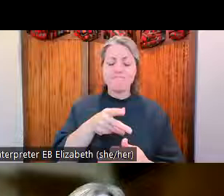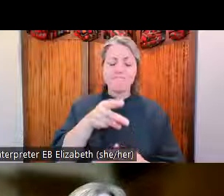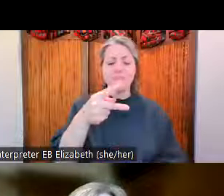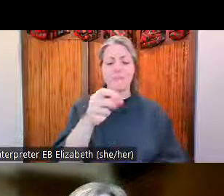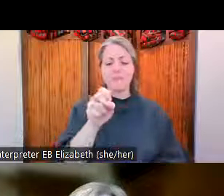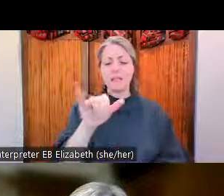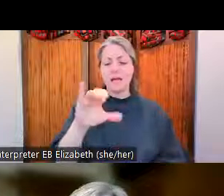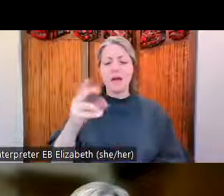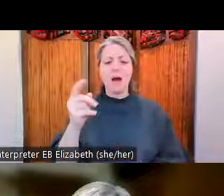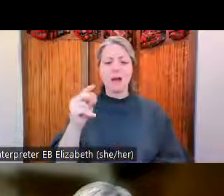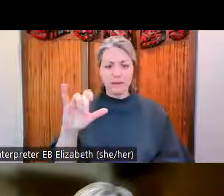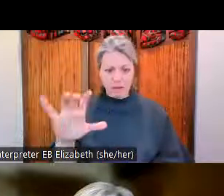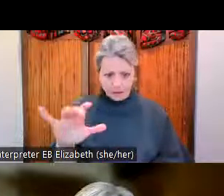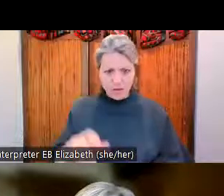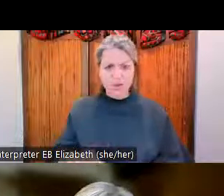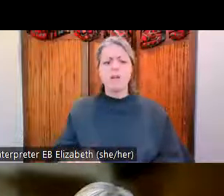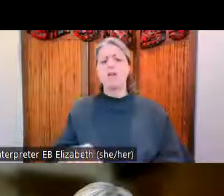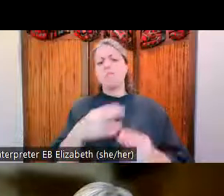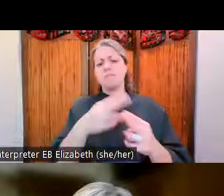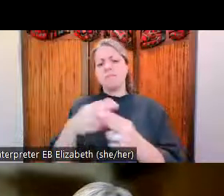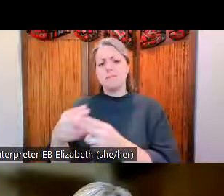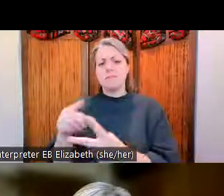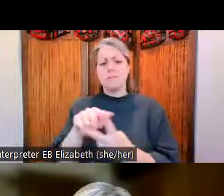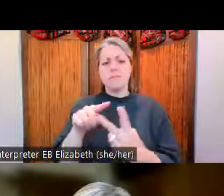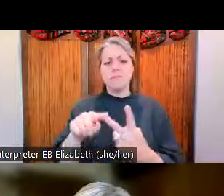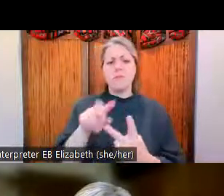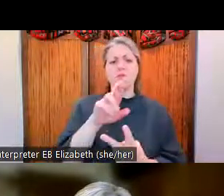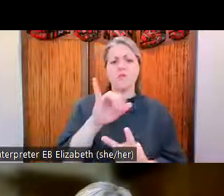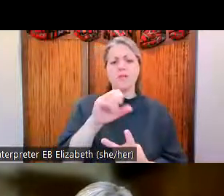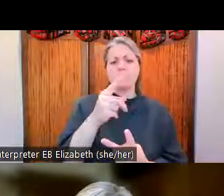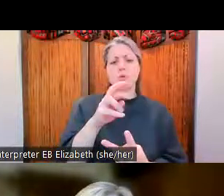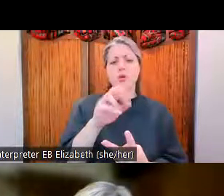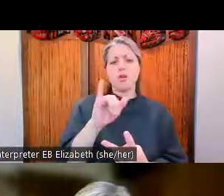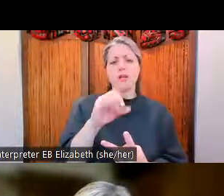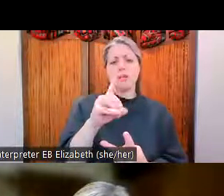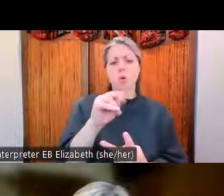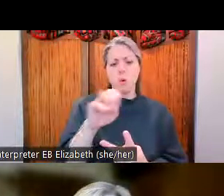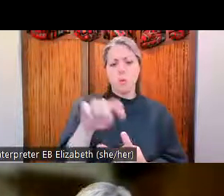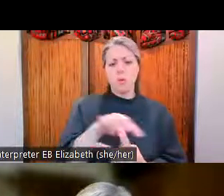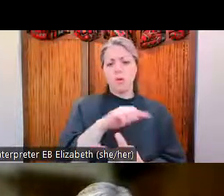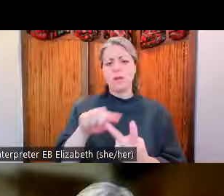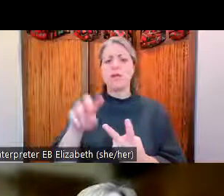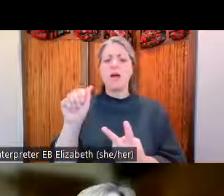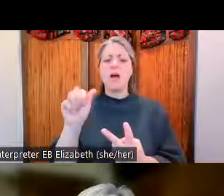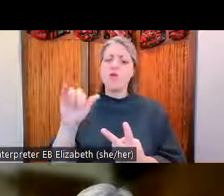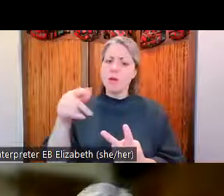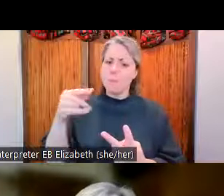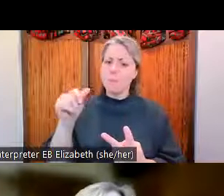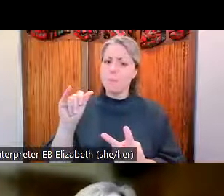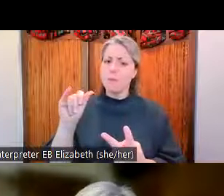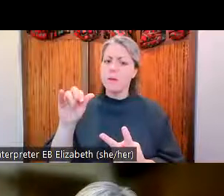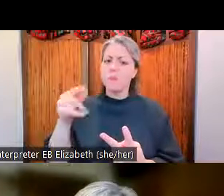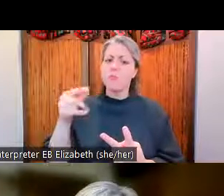with autism. These studies were really designed to look at the target symptom of irritability, so things like aggression